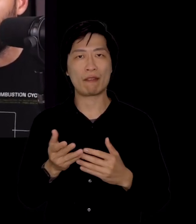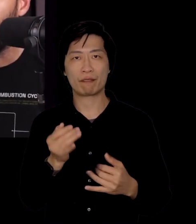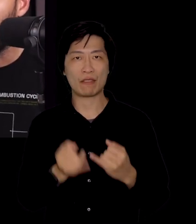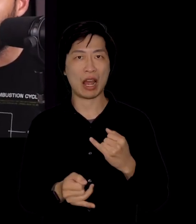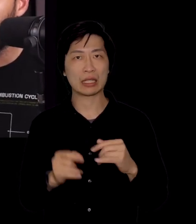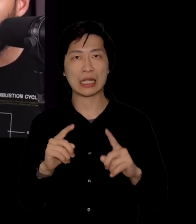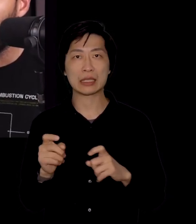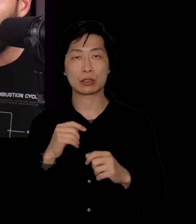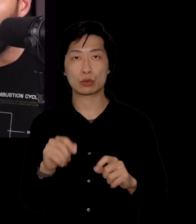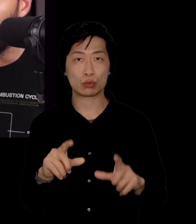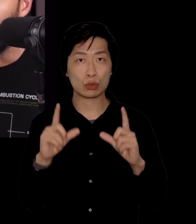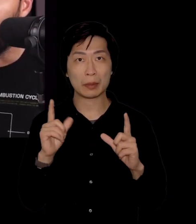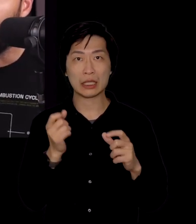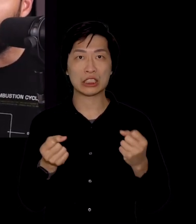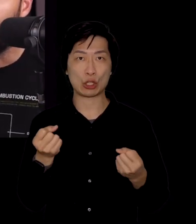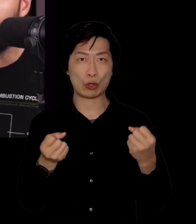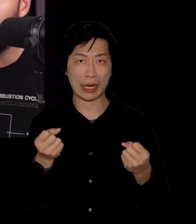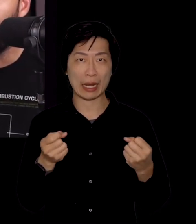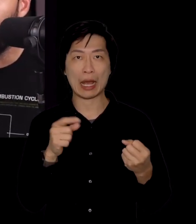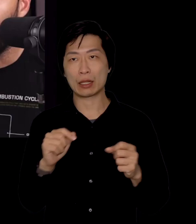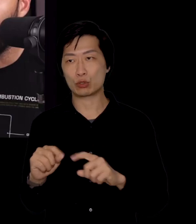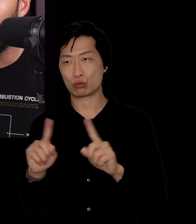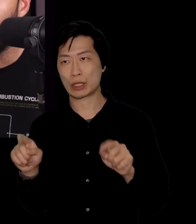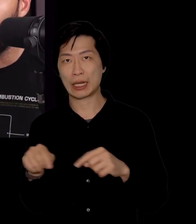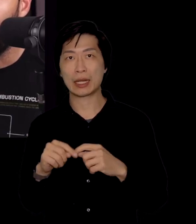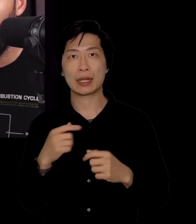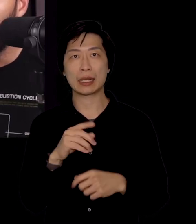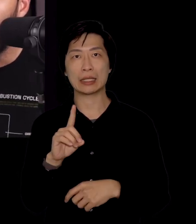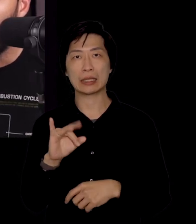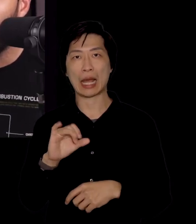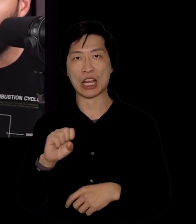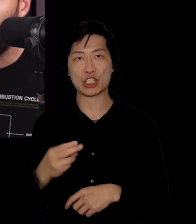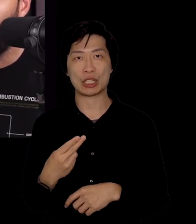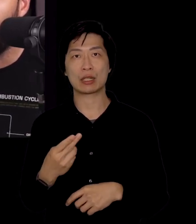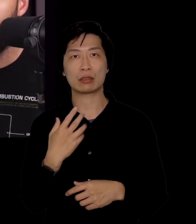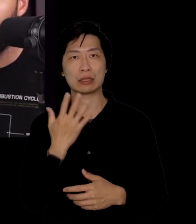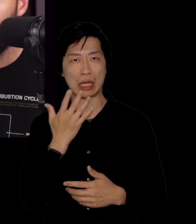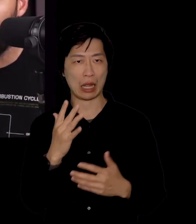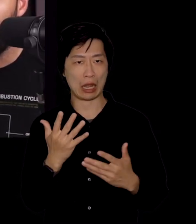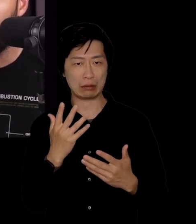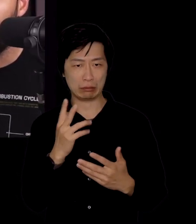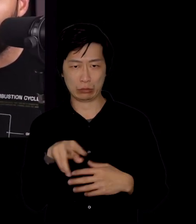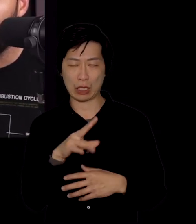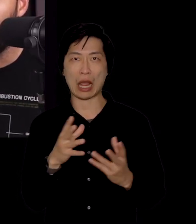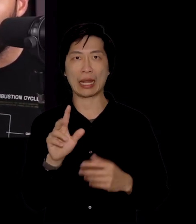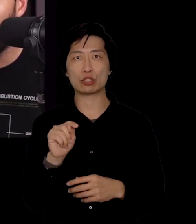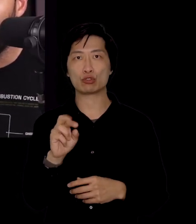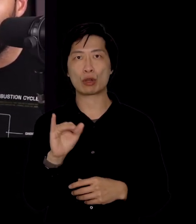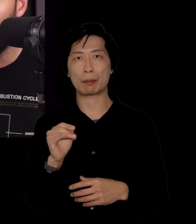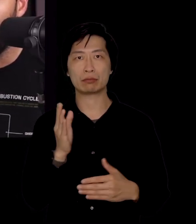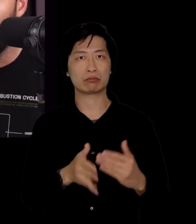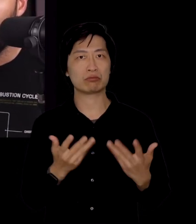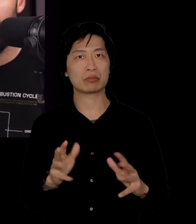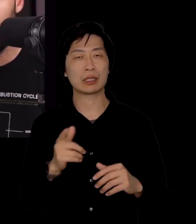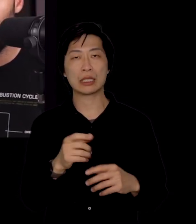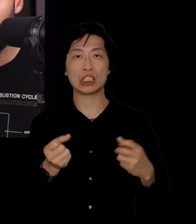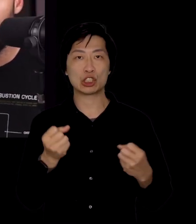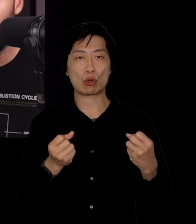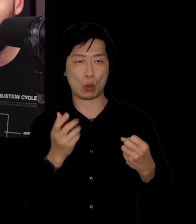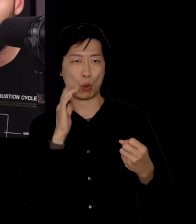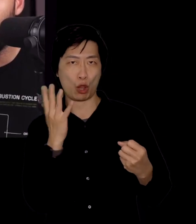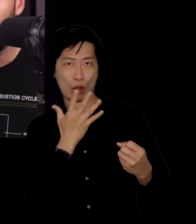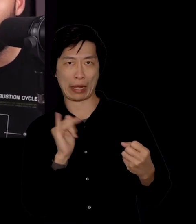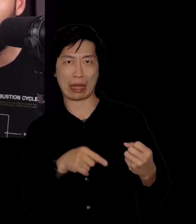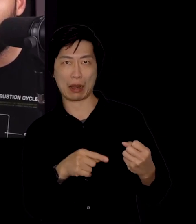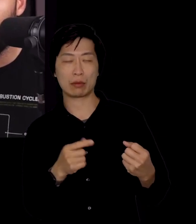going through the final testing. And if we zoom into the steering wheel and screen and the dash and whatnot, you can see that a lot of this trim looks pretty done. This is what the